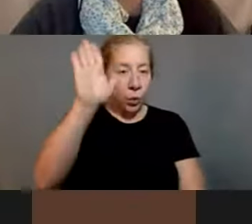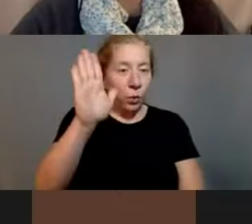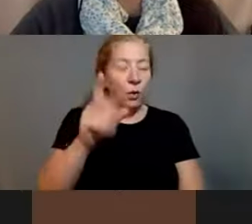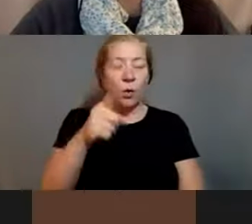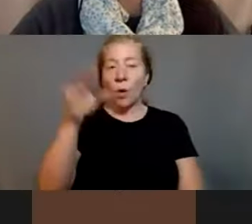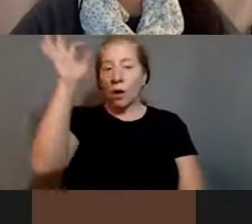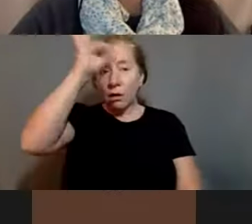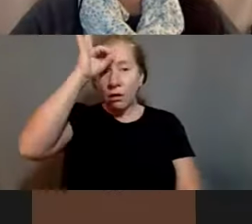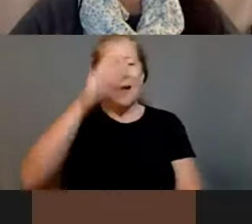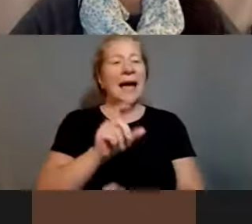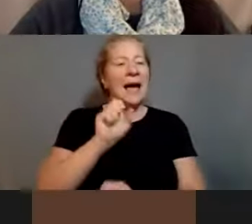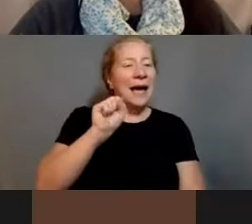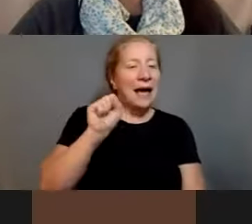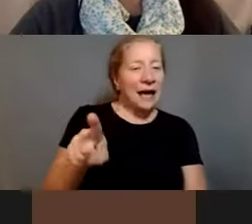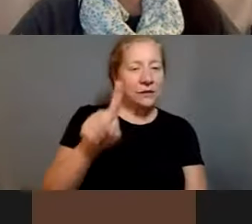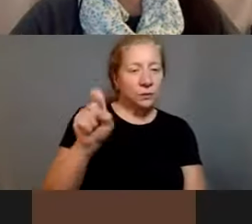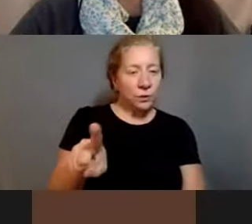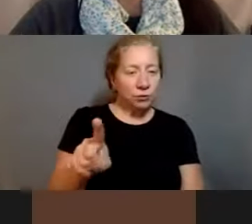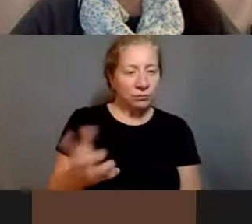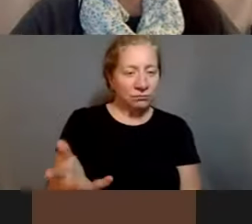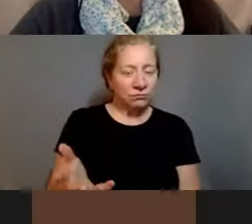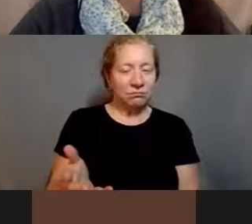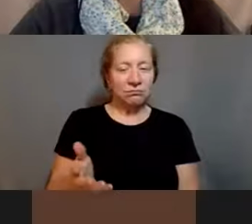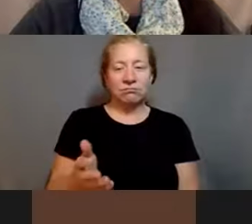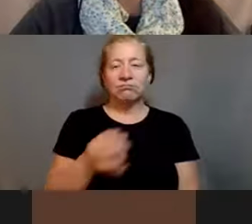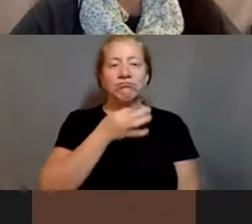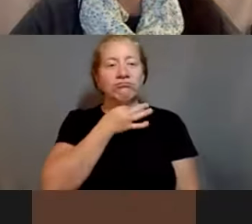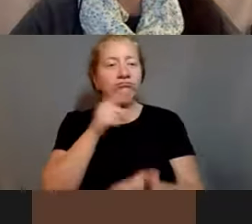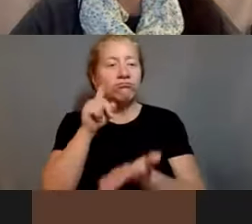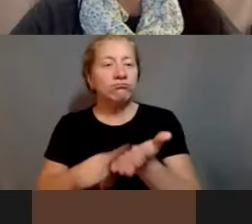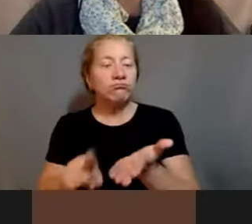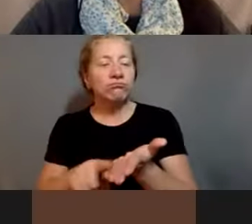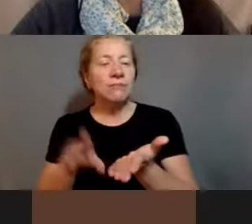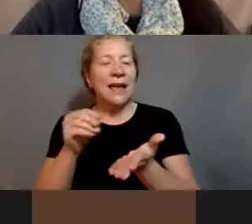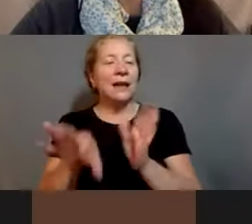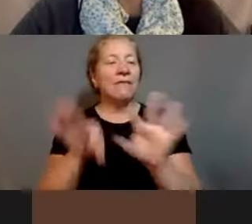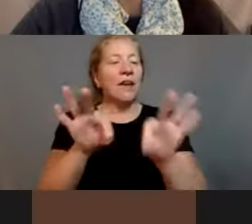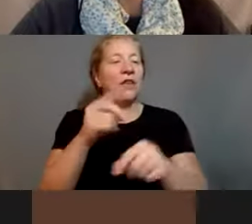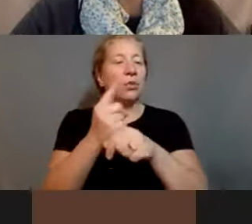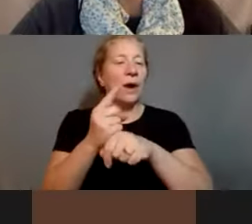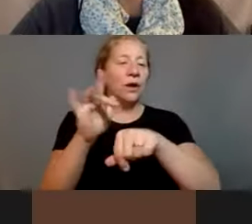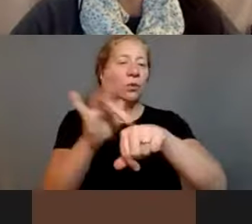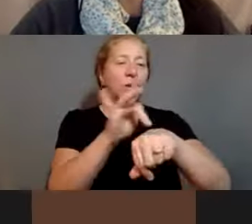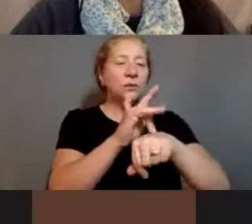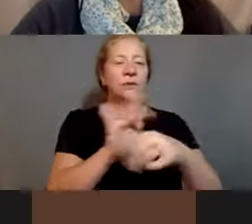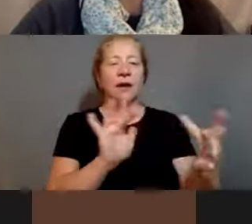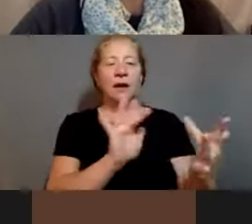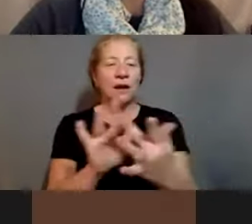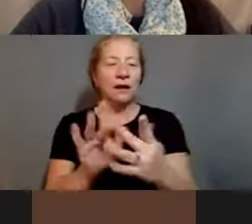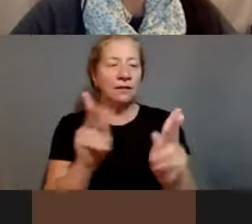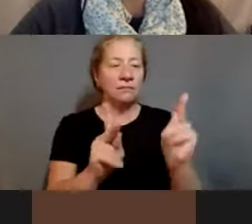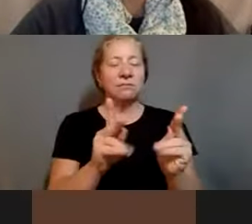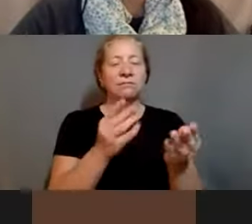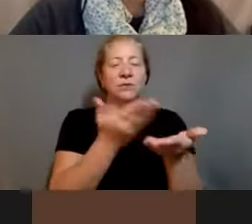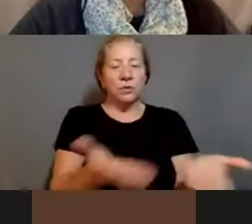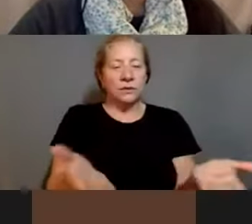about, but you also have to find out what are the resources to be able to ask the questions or